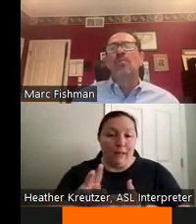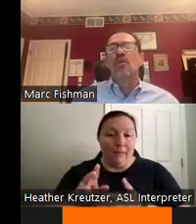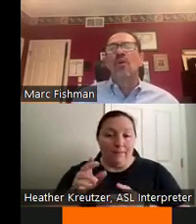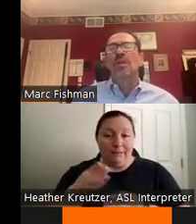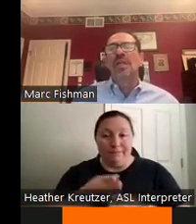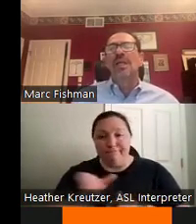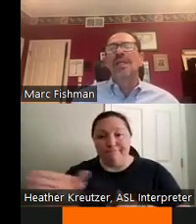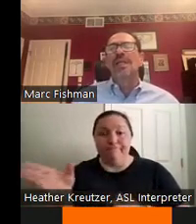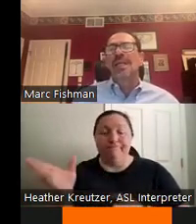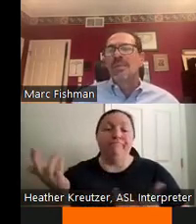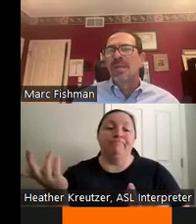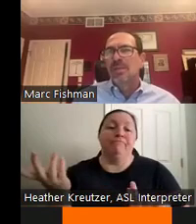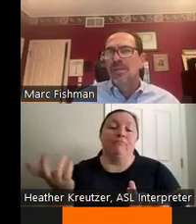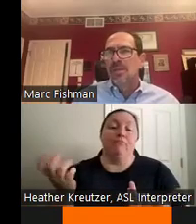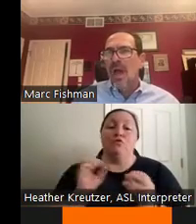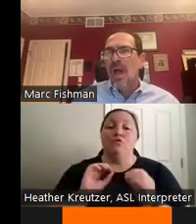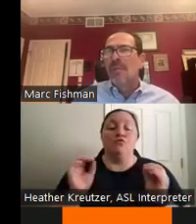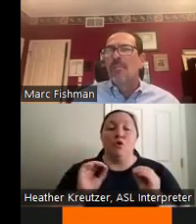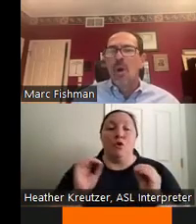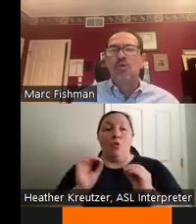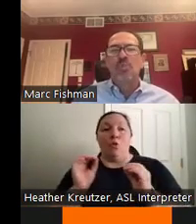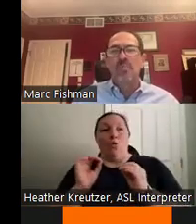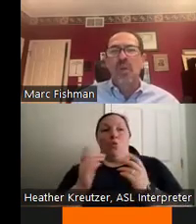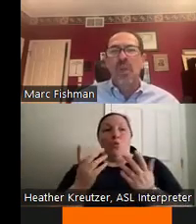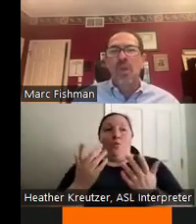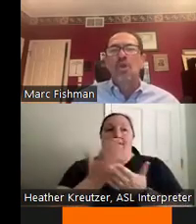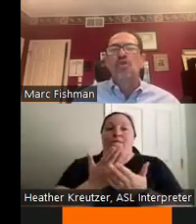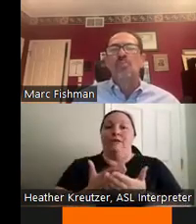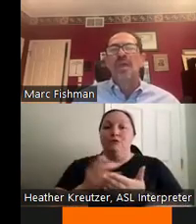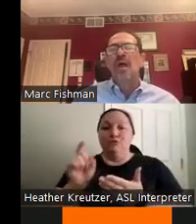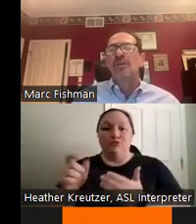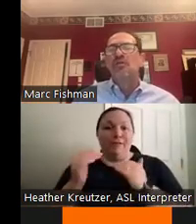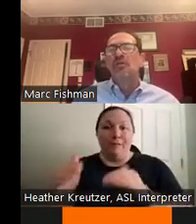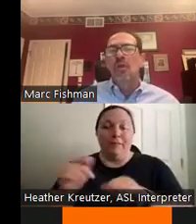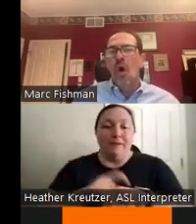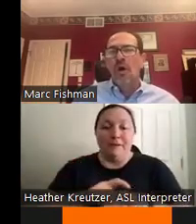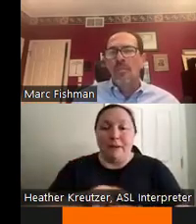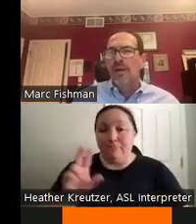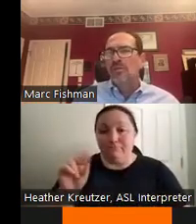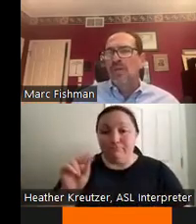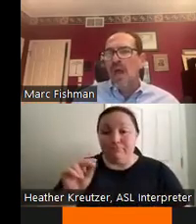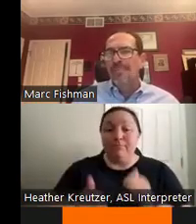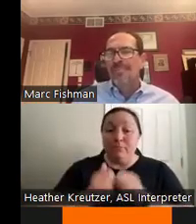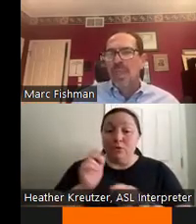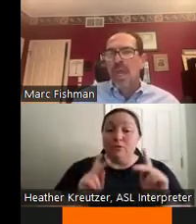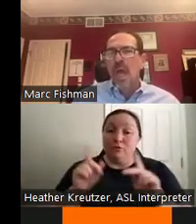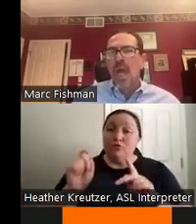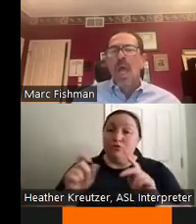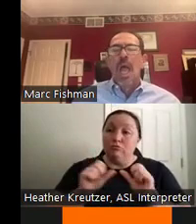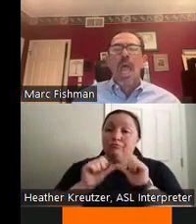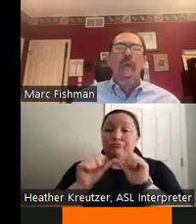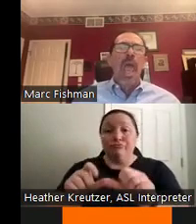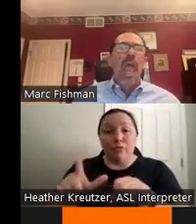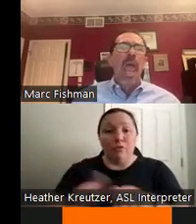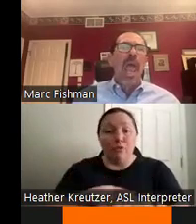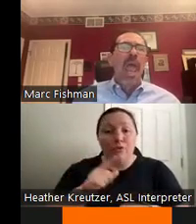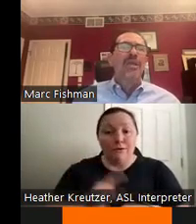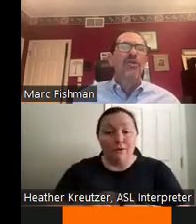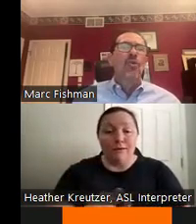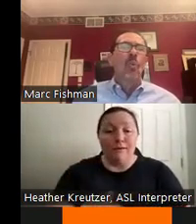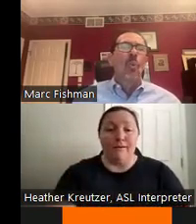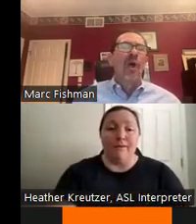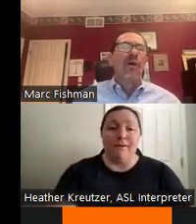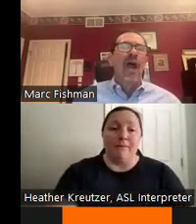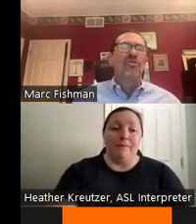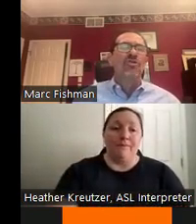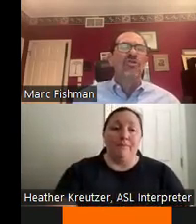should arbitrarily limit the time. Most people should be on these for long amounts of time.